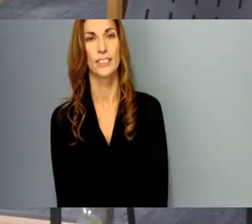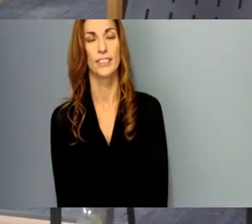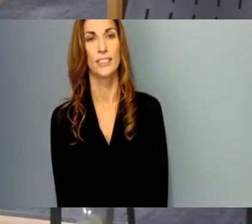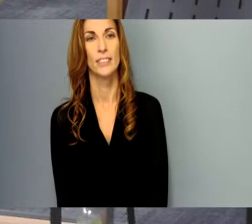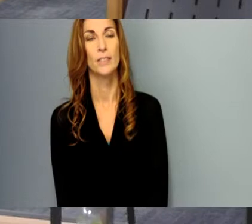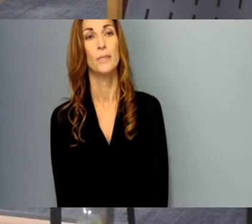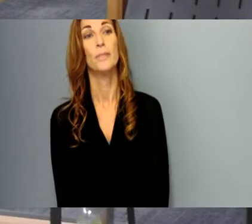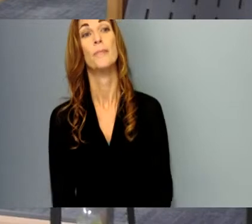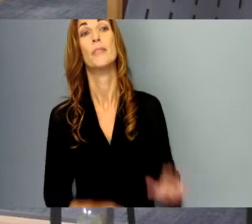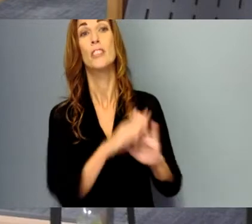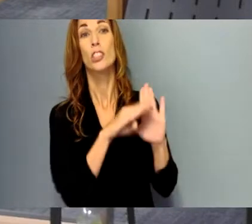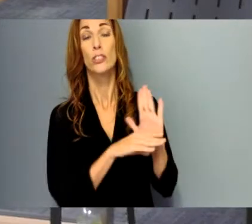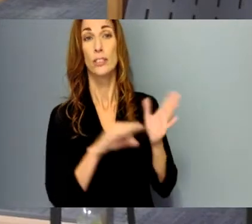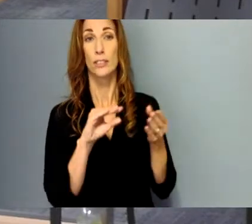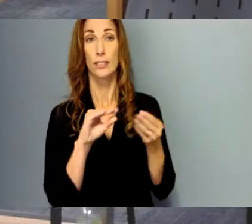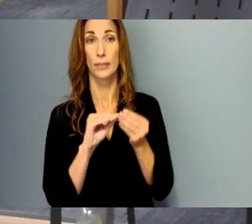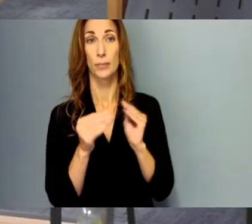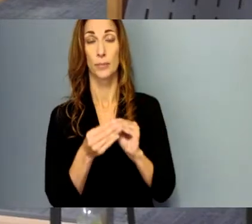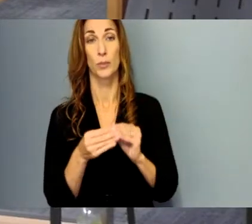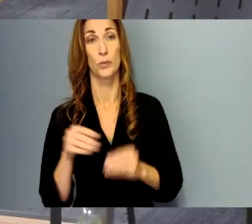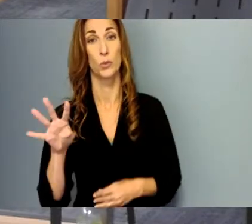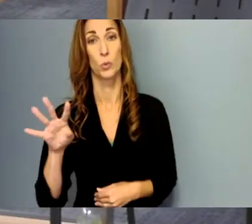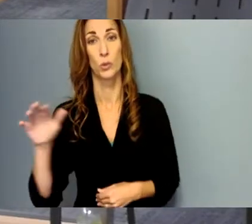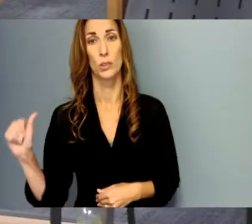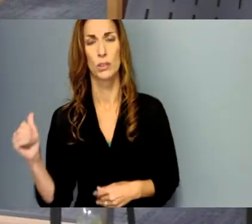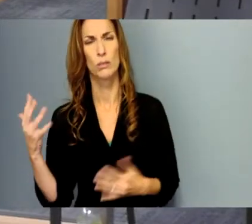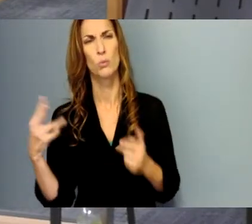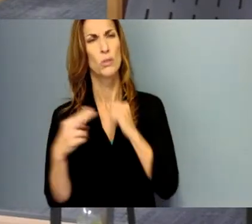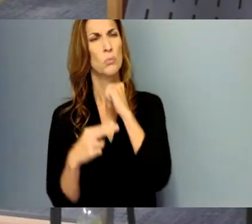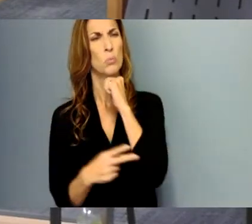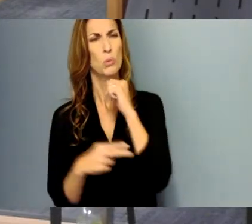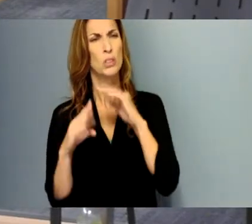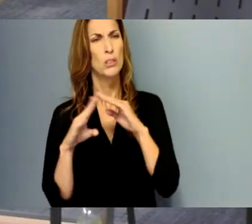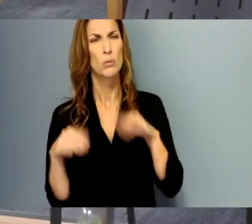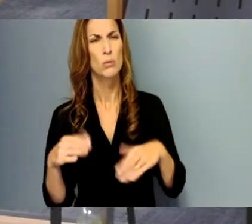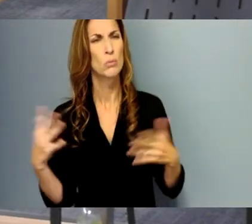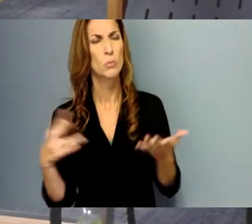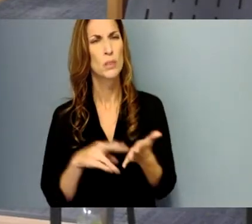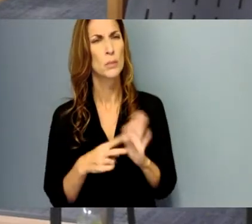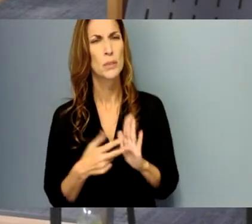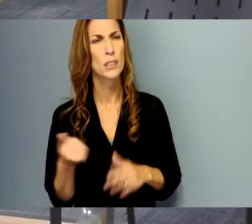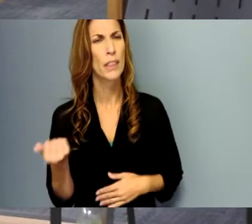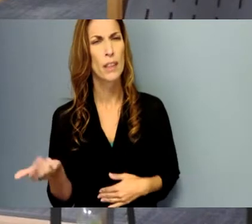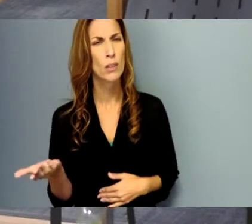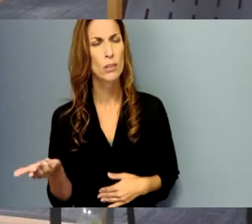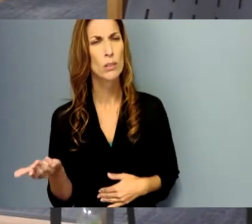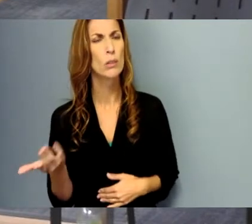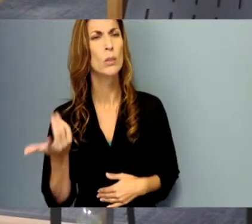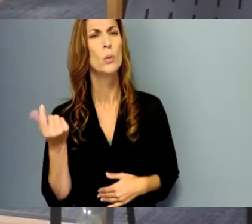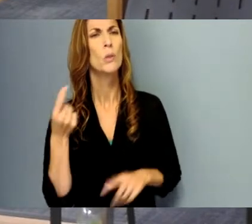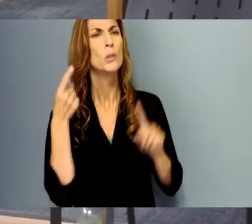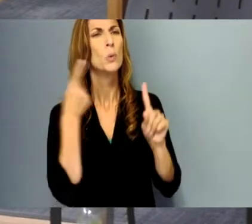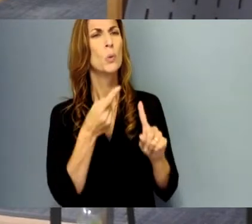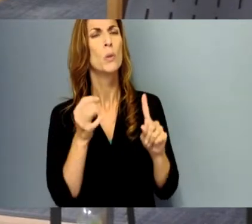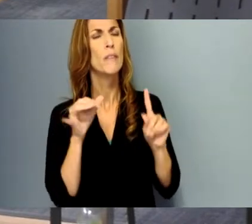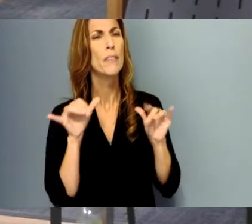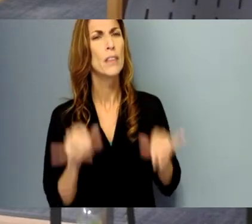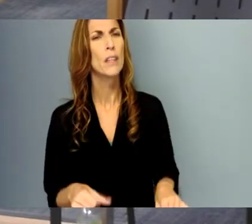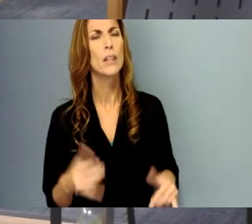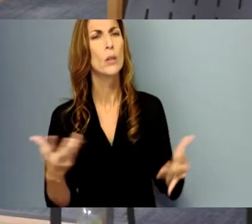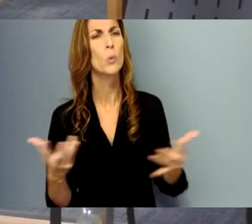Agenda item 4A, what is bridge housing? What's the meaning here? What is the goal of this, and what is